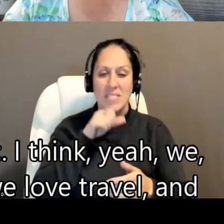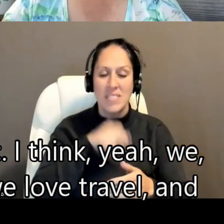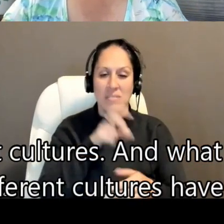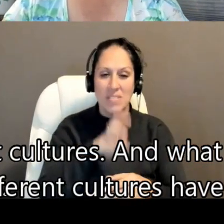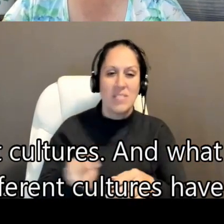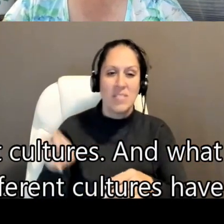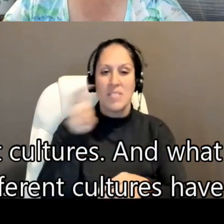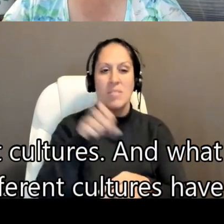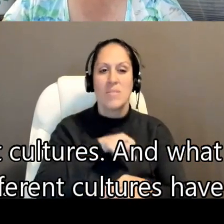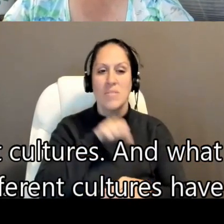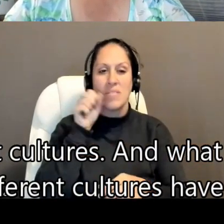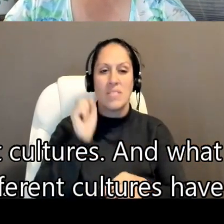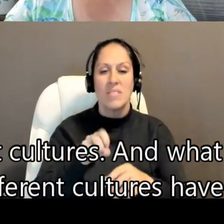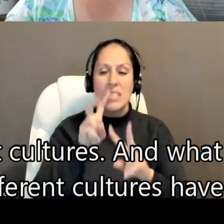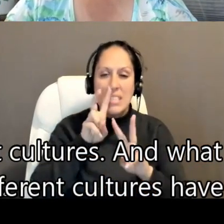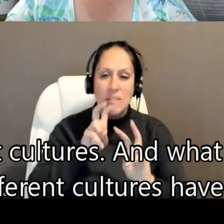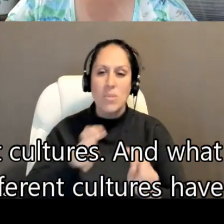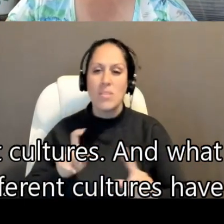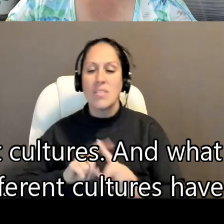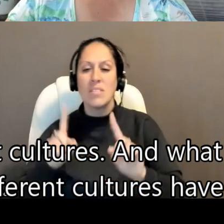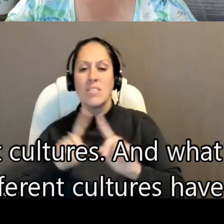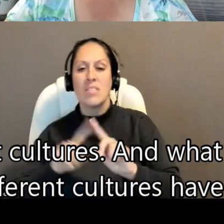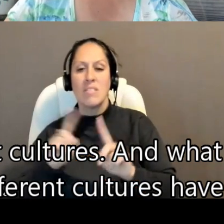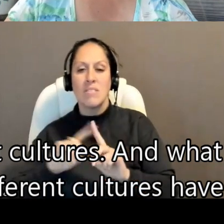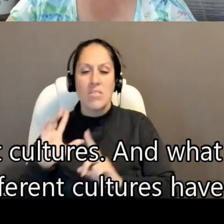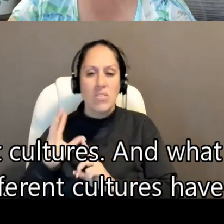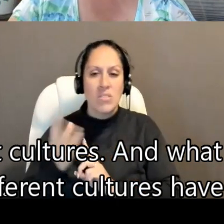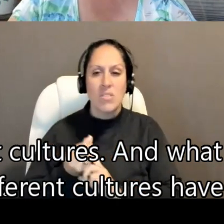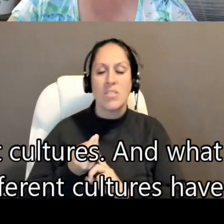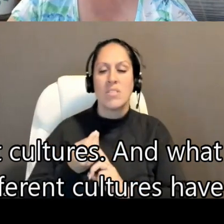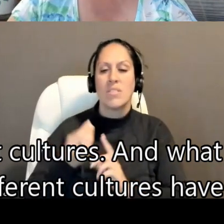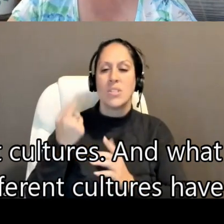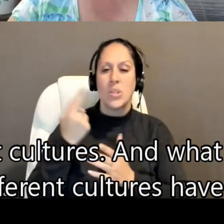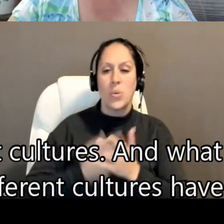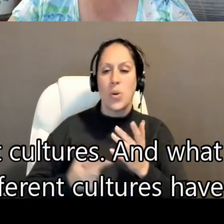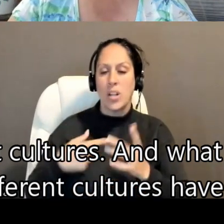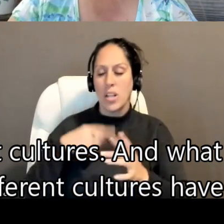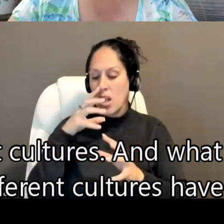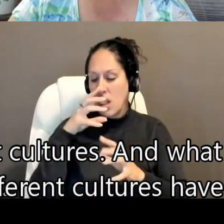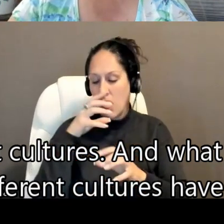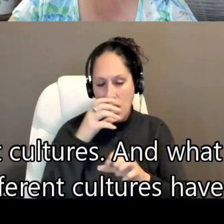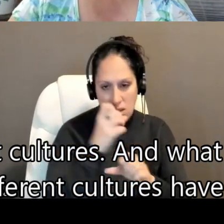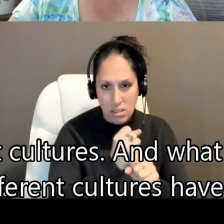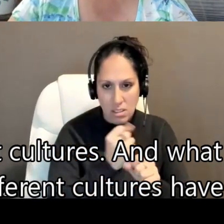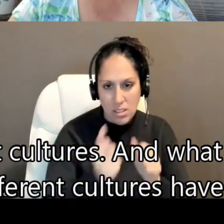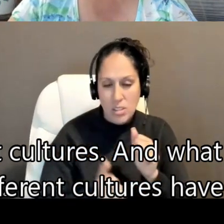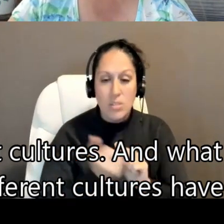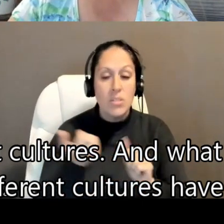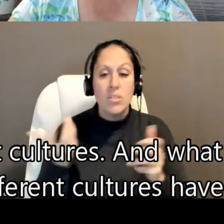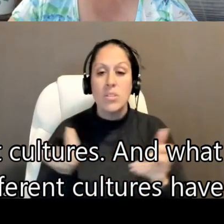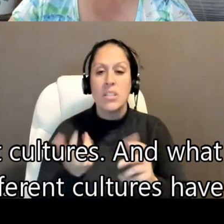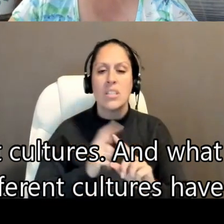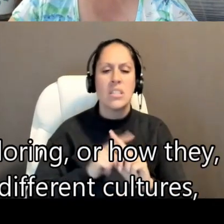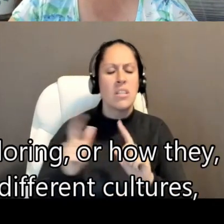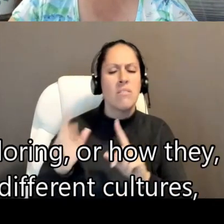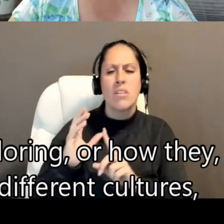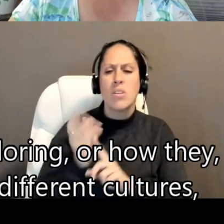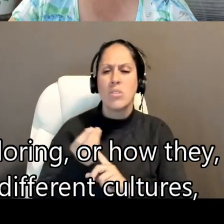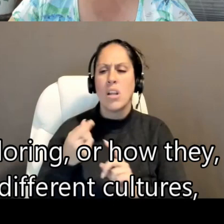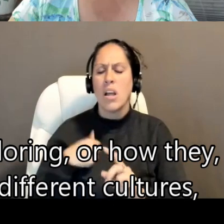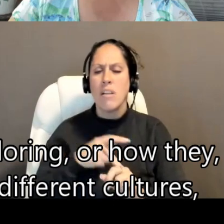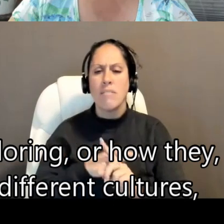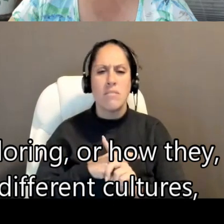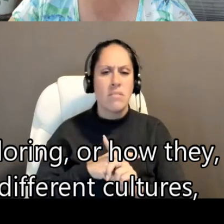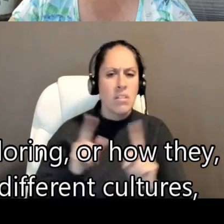travel and we love exploring different cultures. Hmm. And what draws to us the most is different cultures have